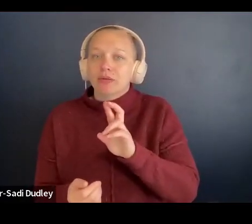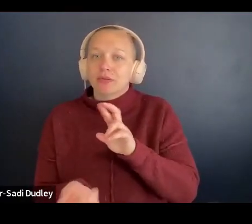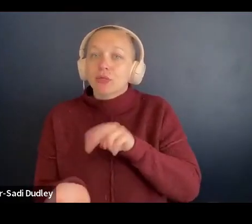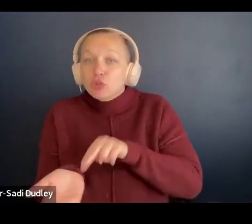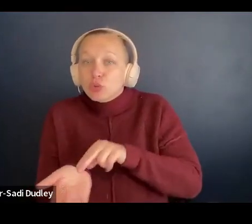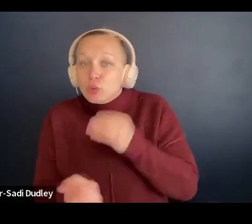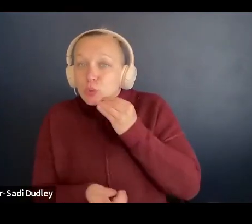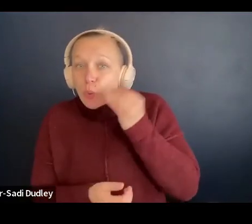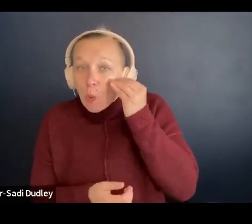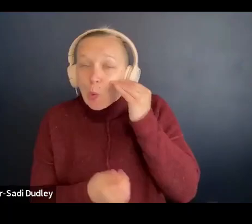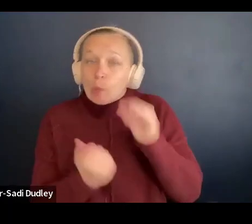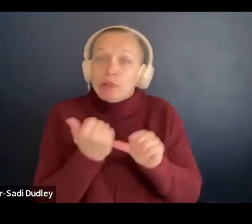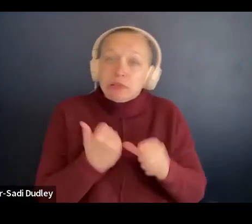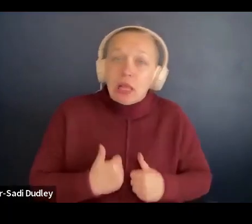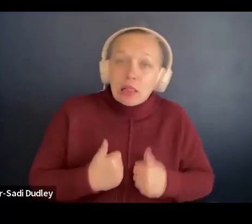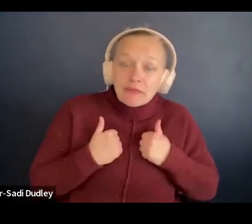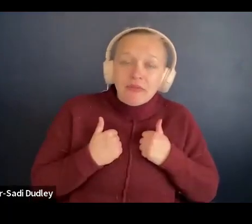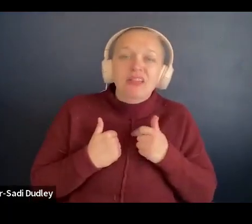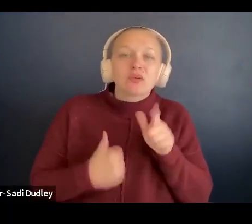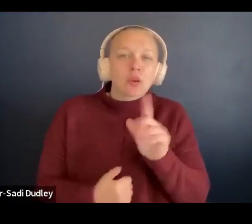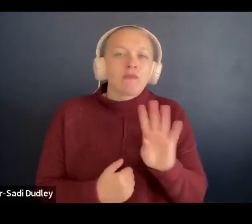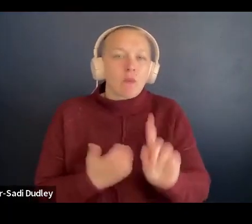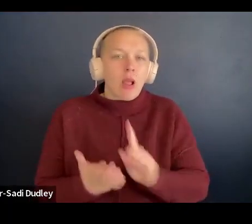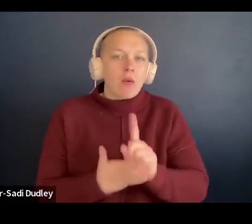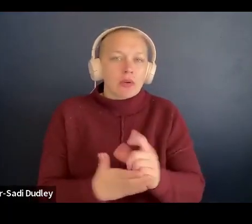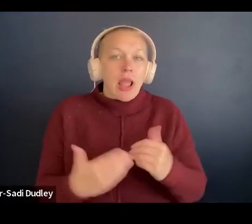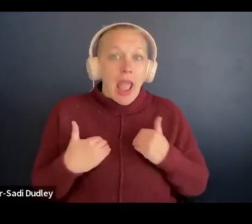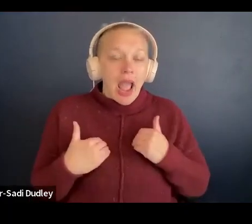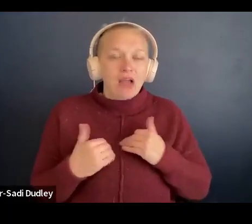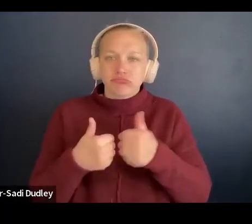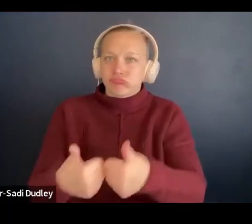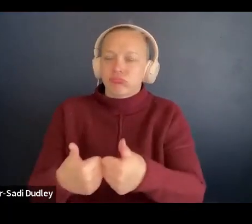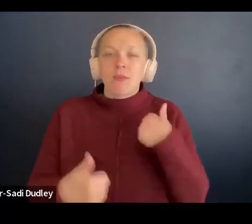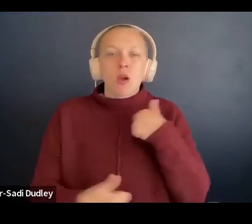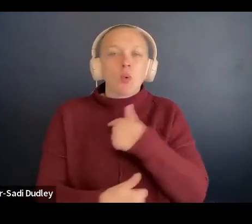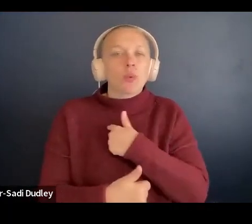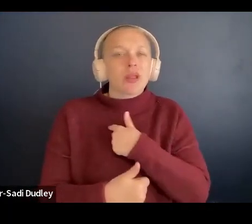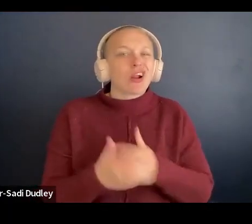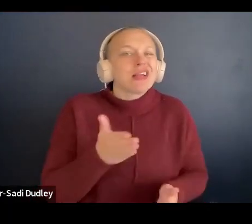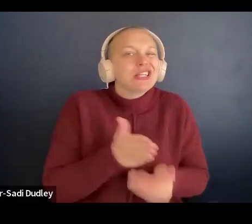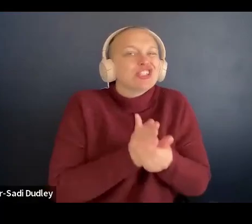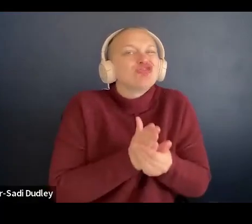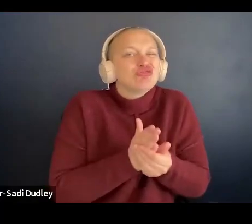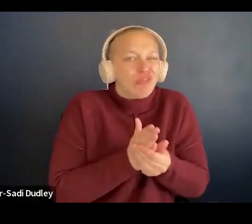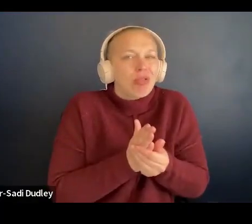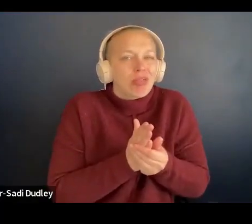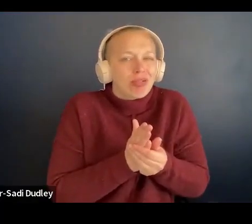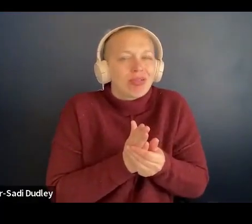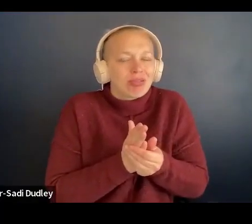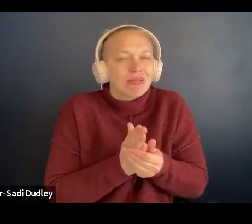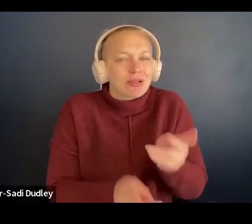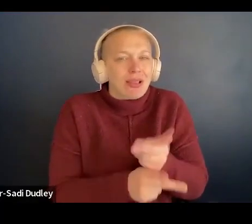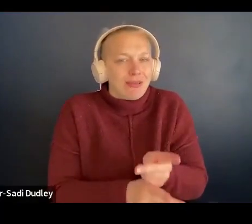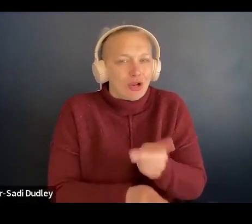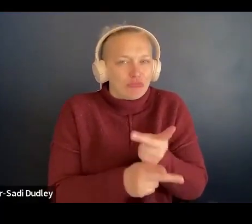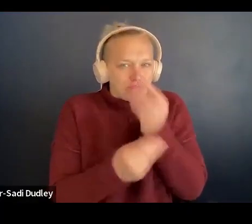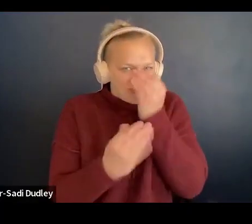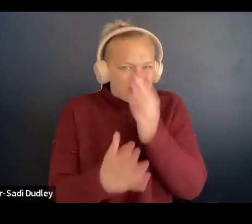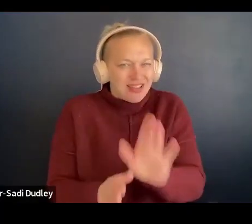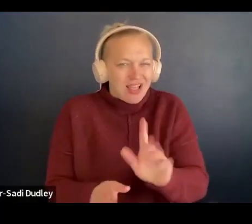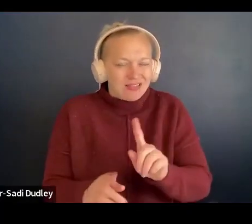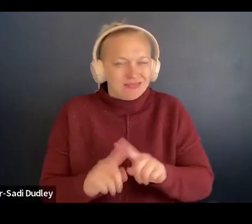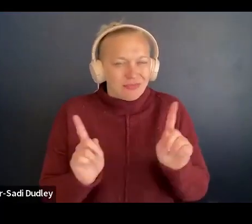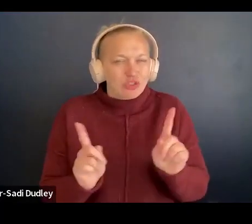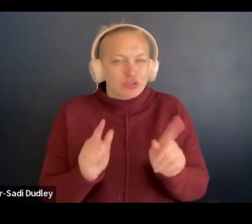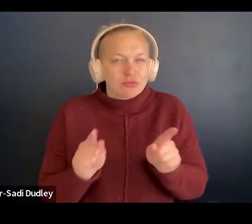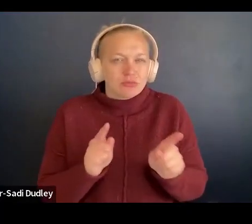additional care 24 hours, but we are supplemental care and we are 24/7. And if there's a change in condition, pain, or